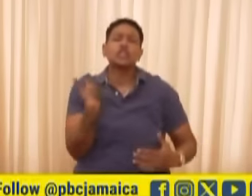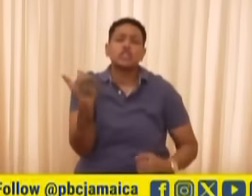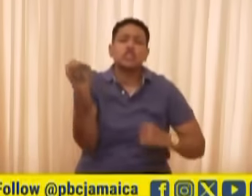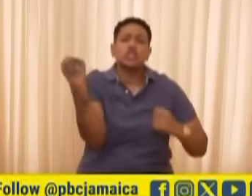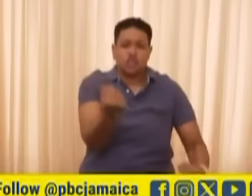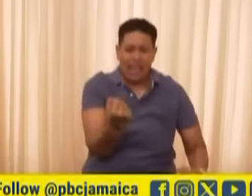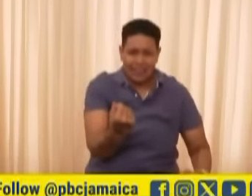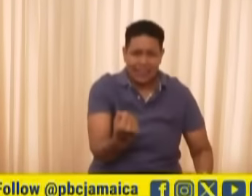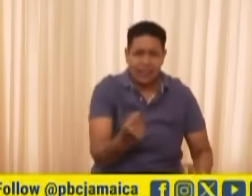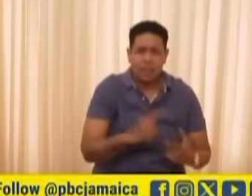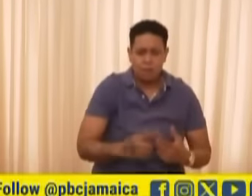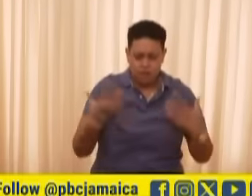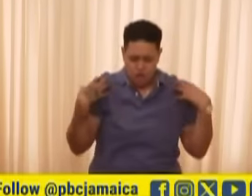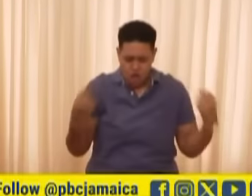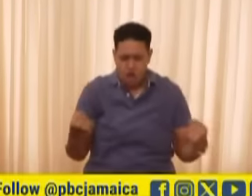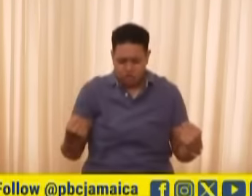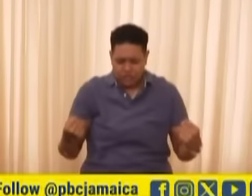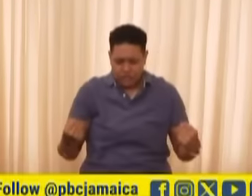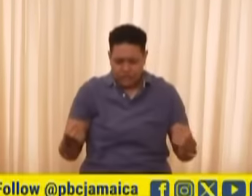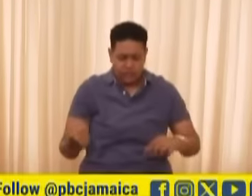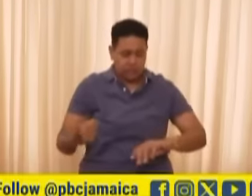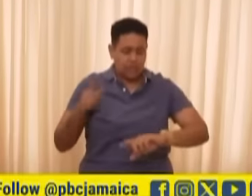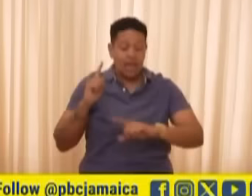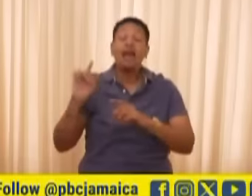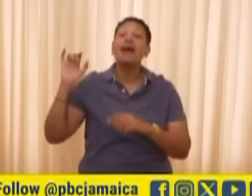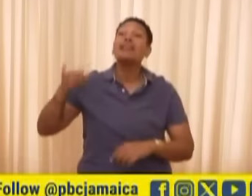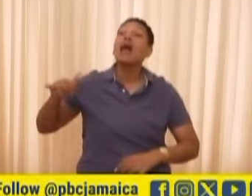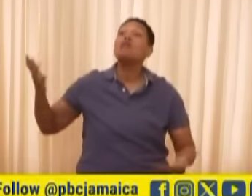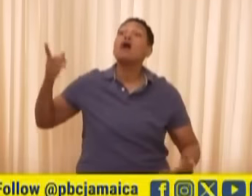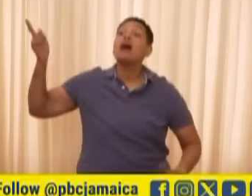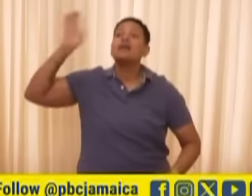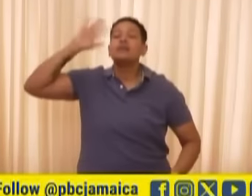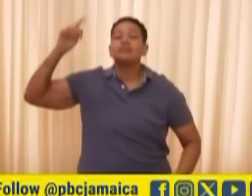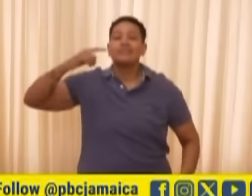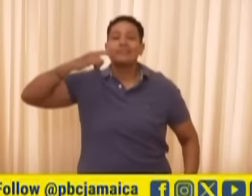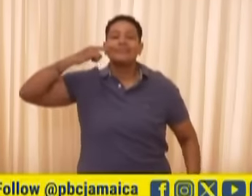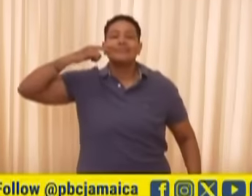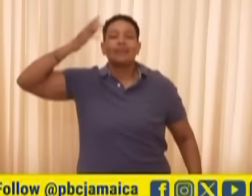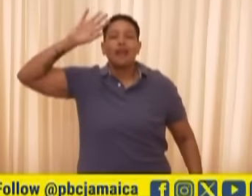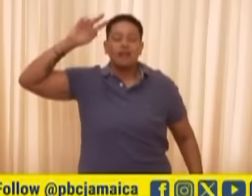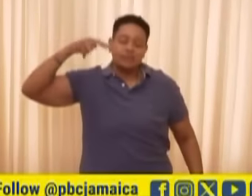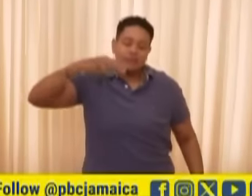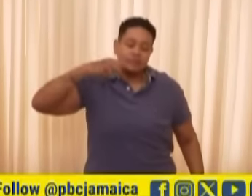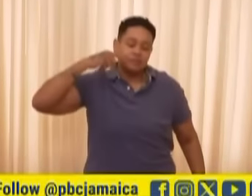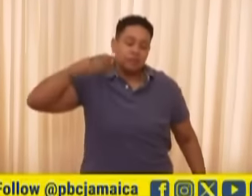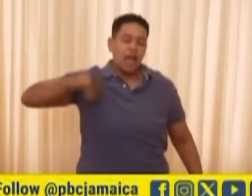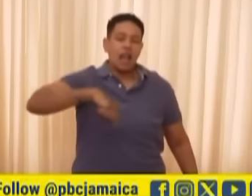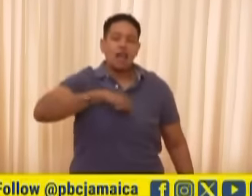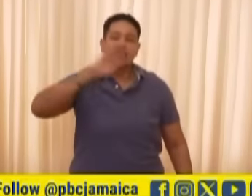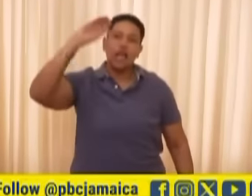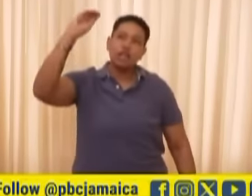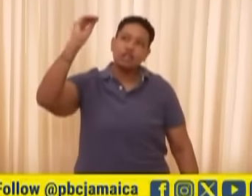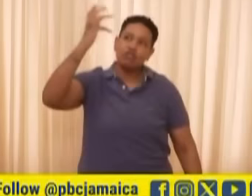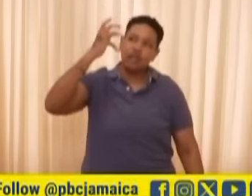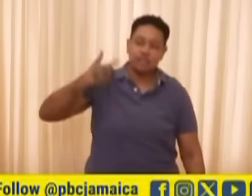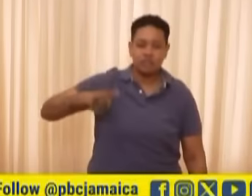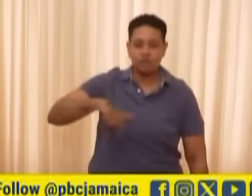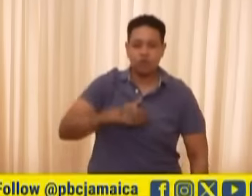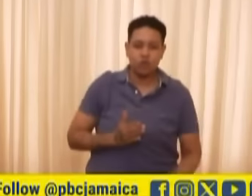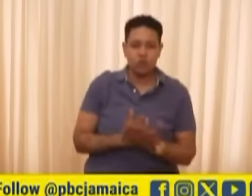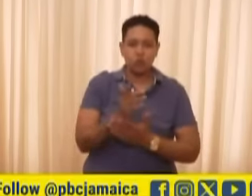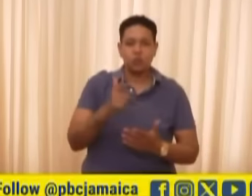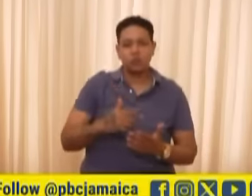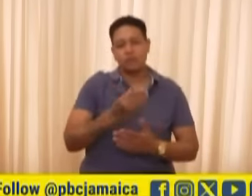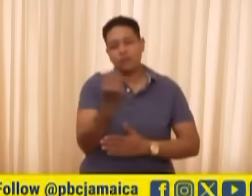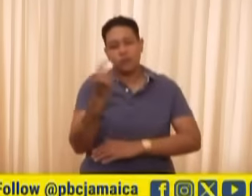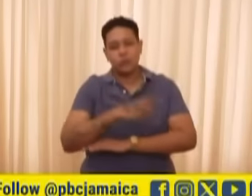strength and the courage, and that He will smile on us and be gracious to us over